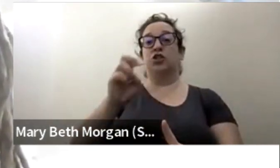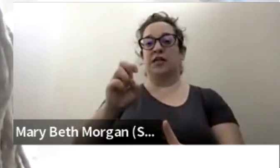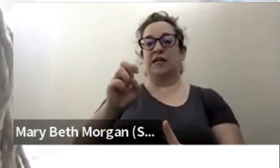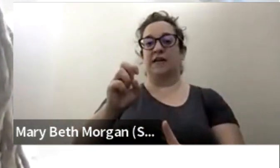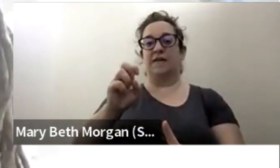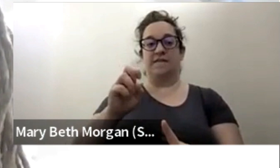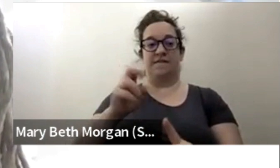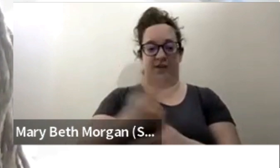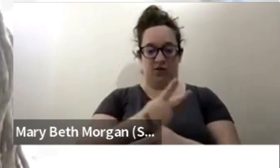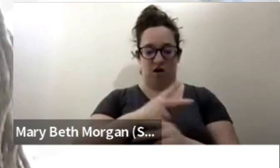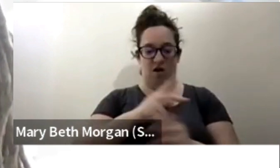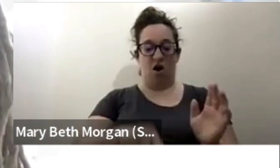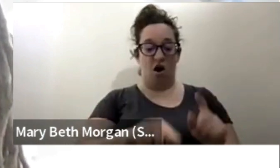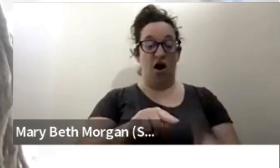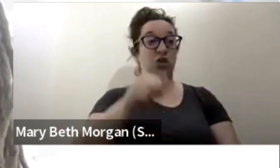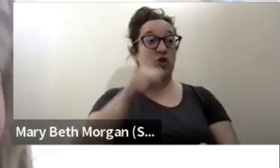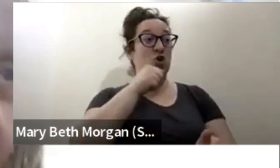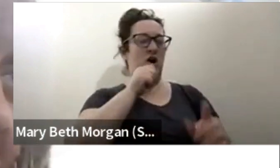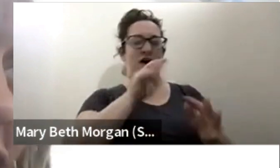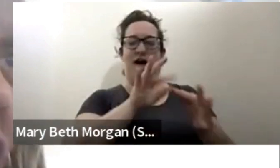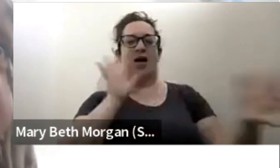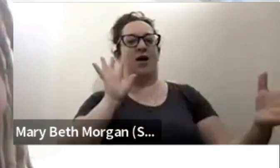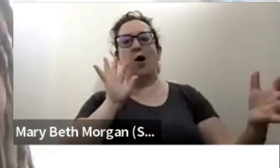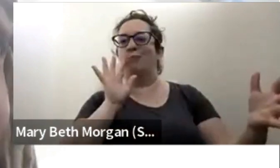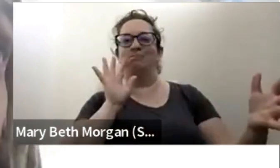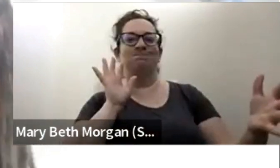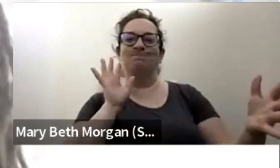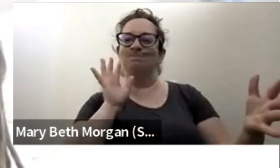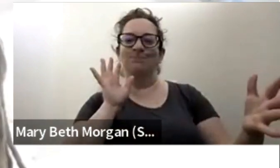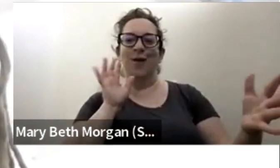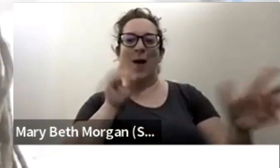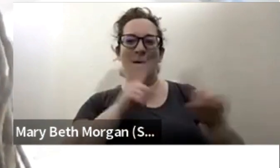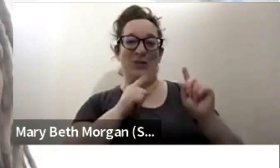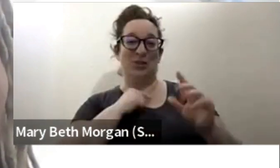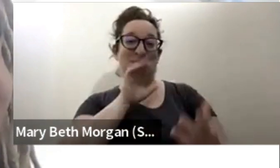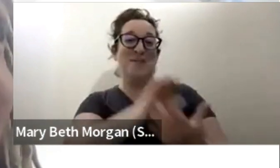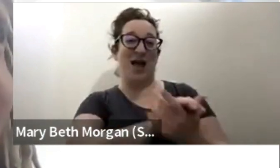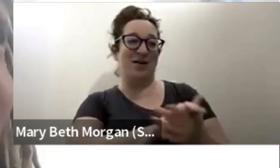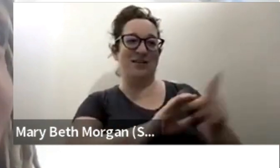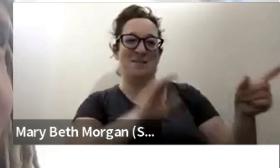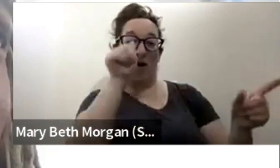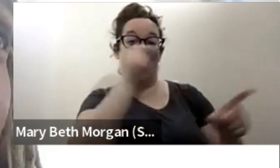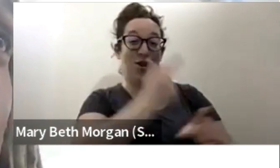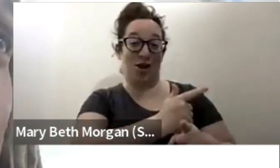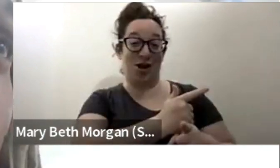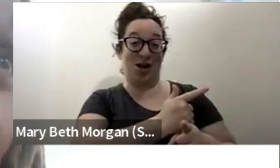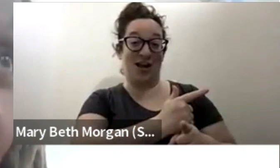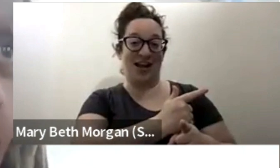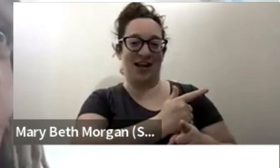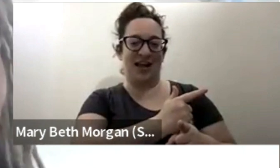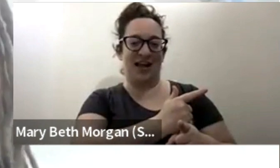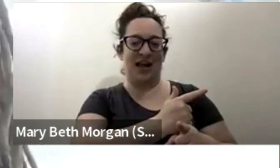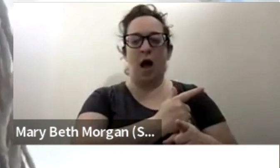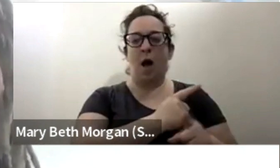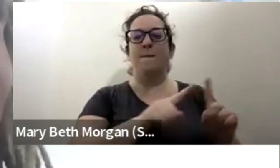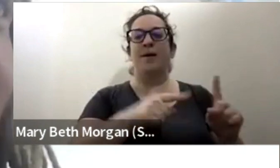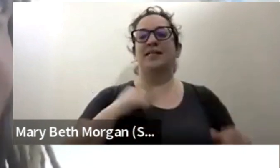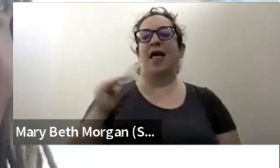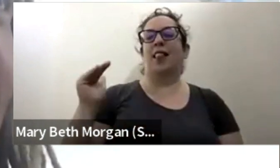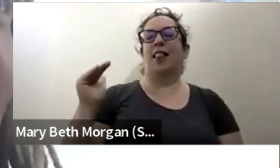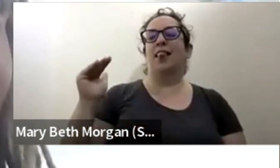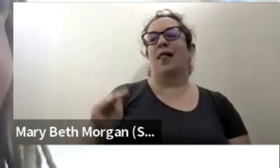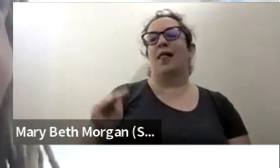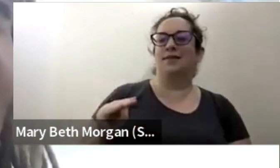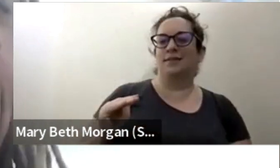she finds out that that it's a girl, she has to let go, but she then marries the brother, who is